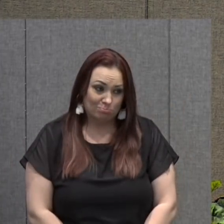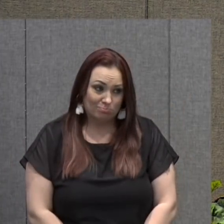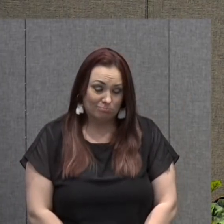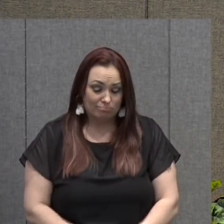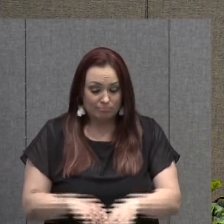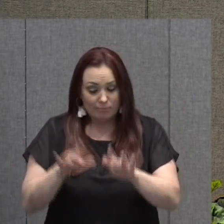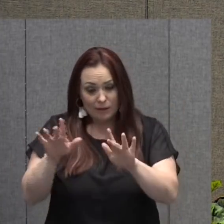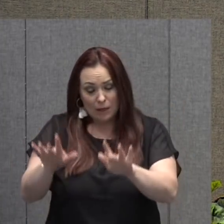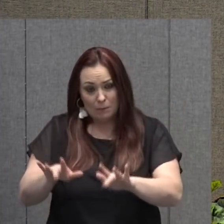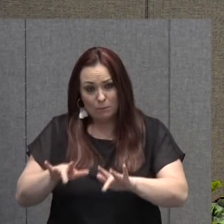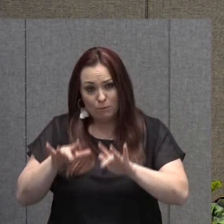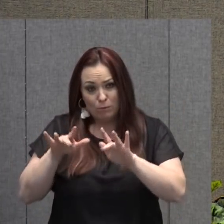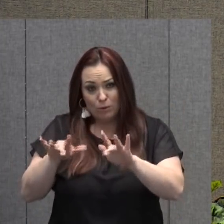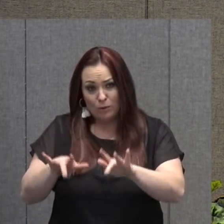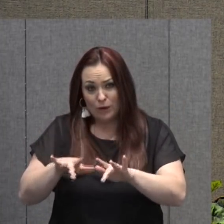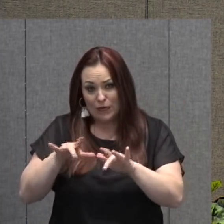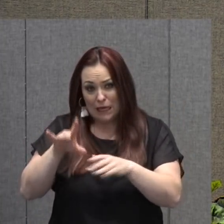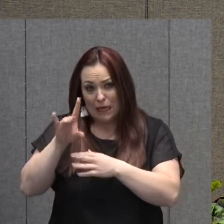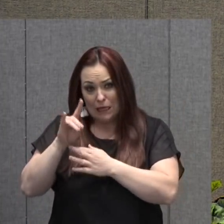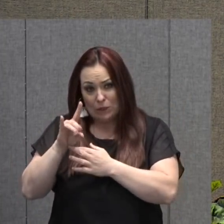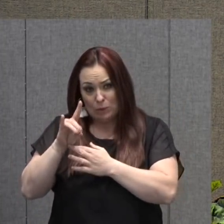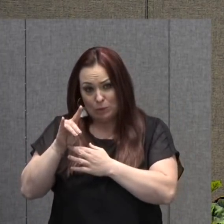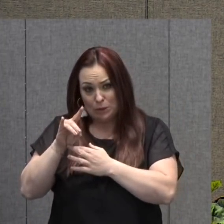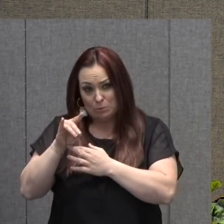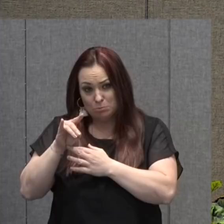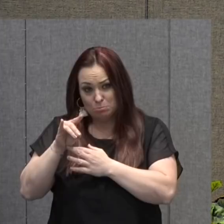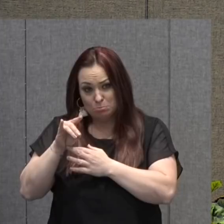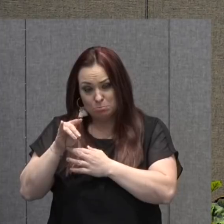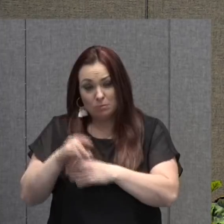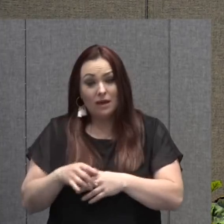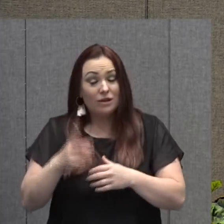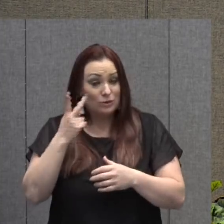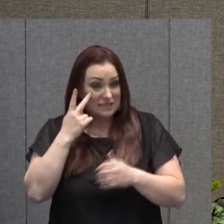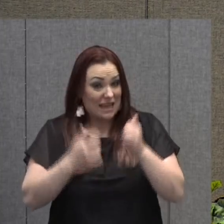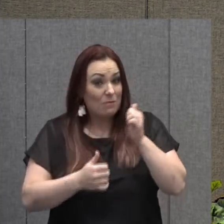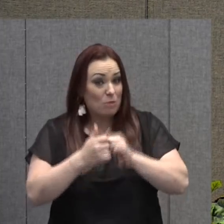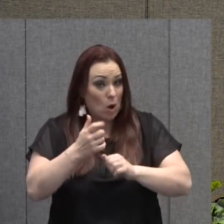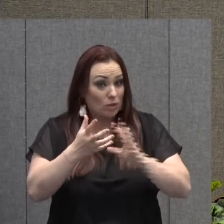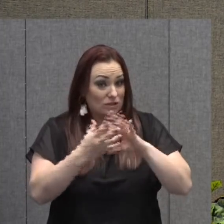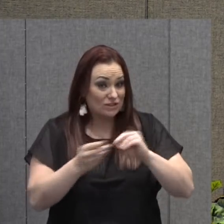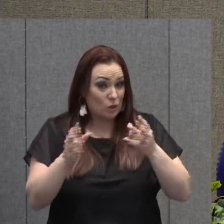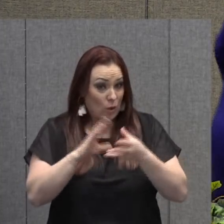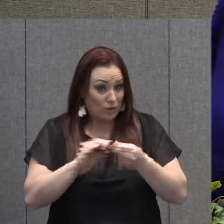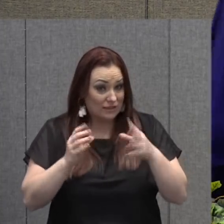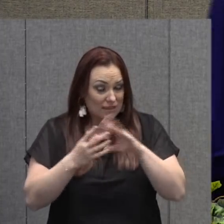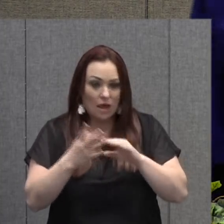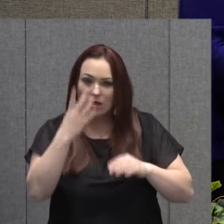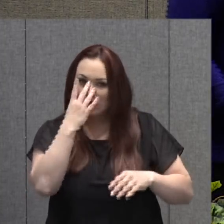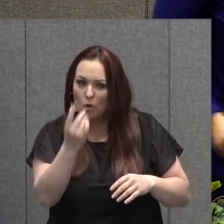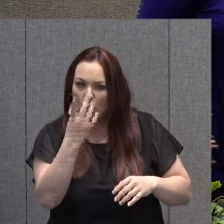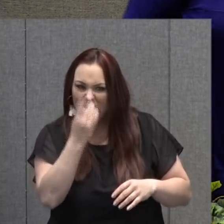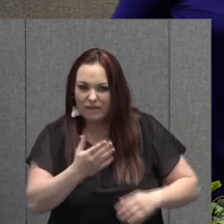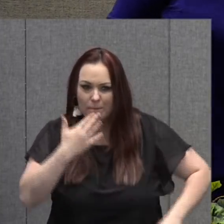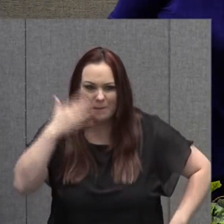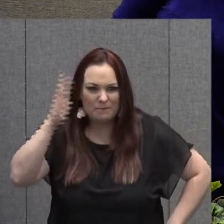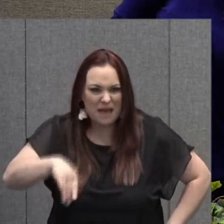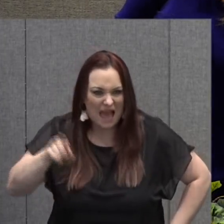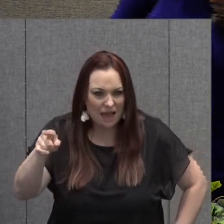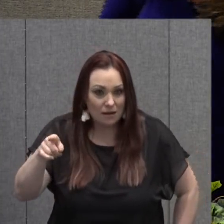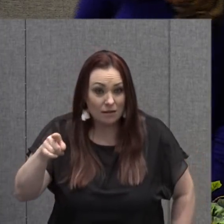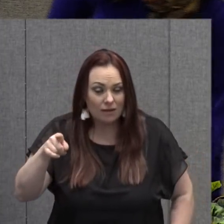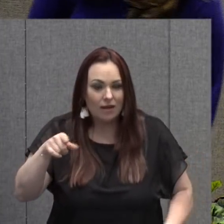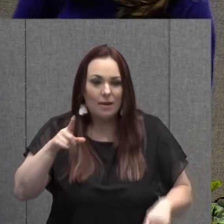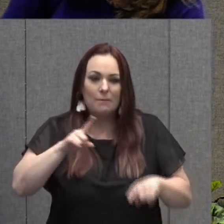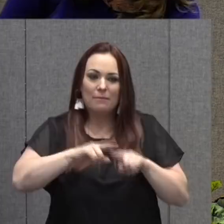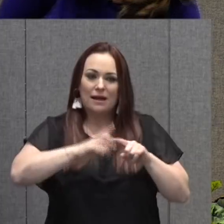Poor coyote. So do you guys see how in most stories, the wolf is always perceived as the bad guy? In this